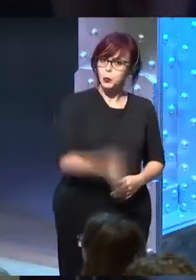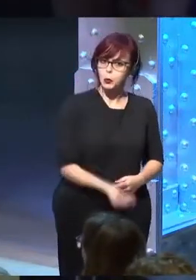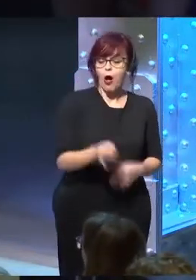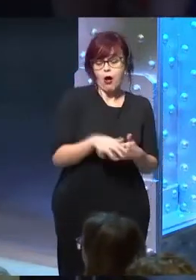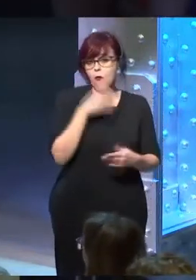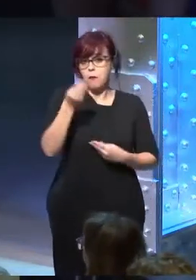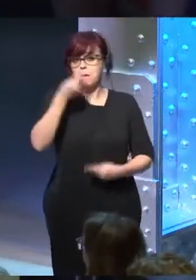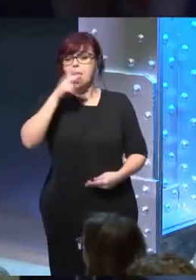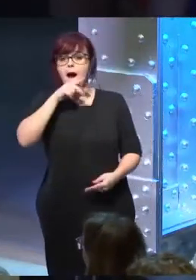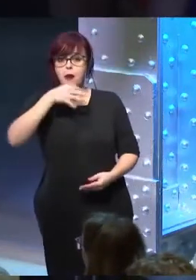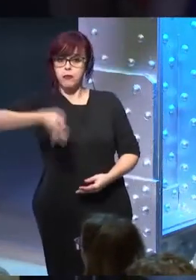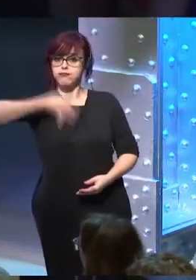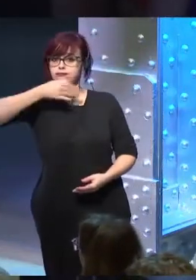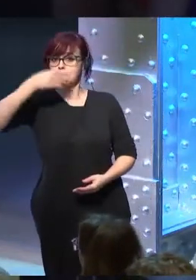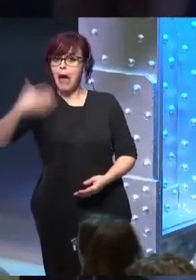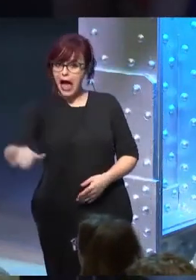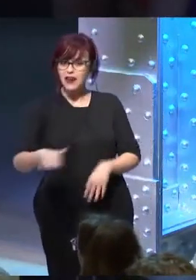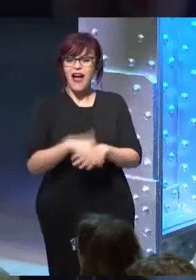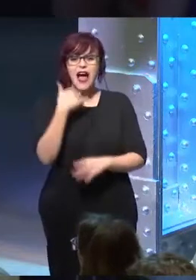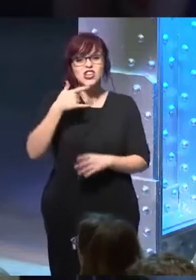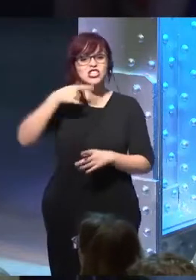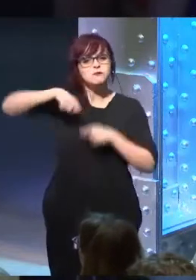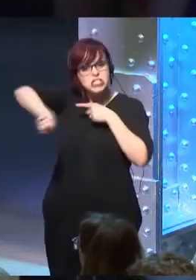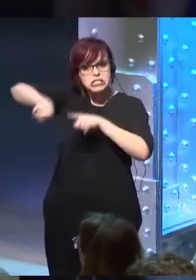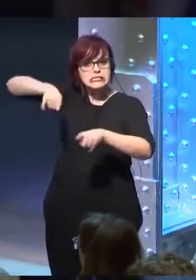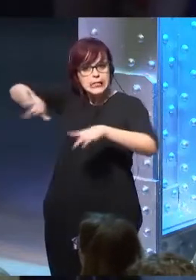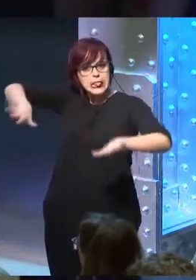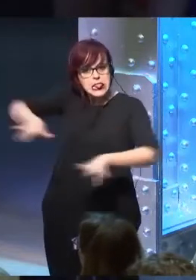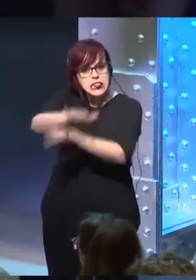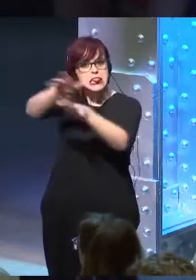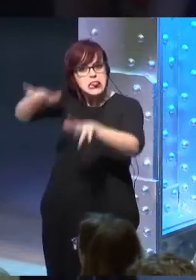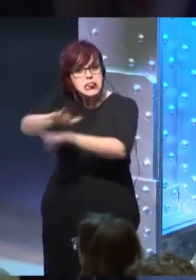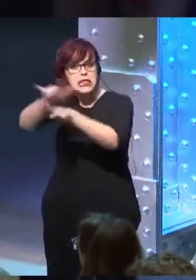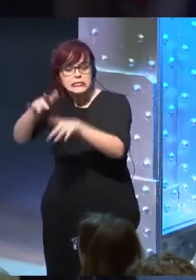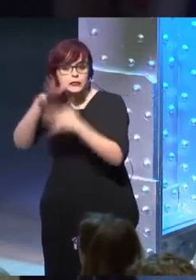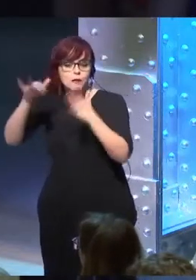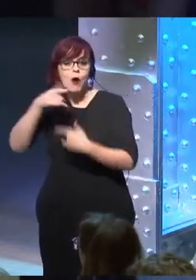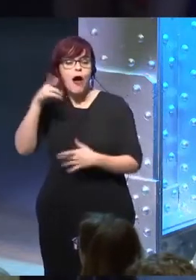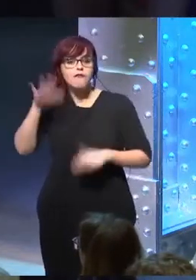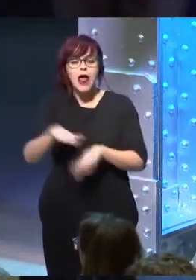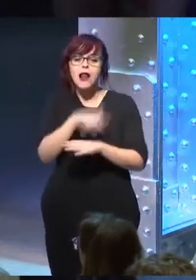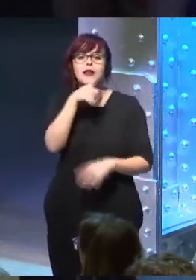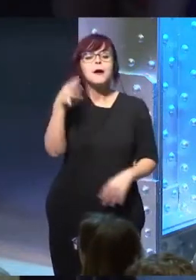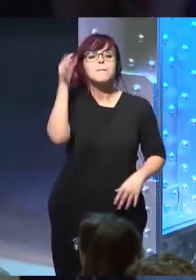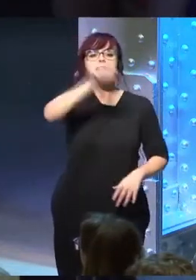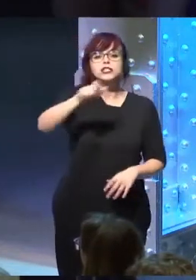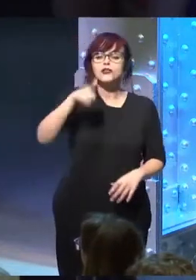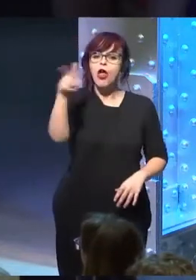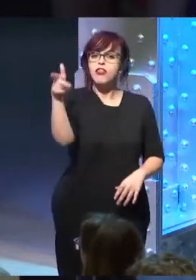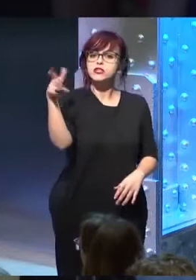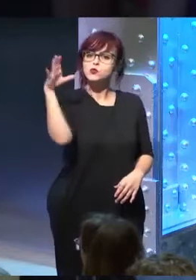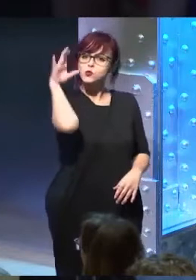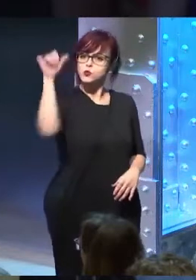as persuasive oratory, and who has a right to be heard. And gender is a